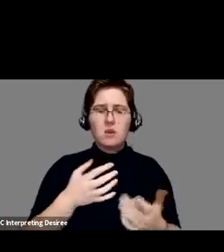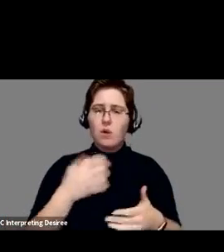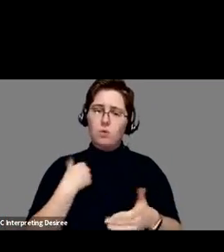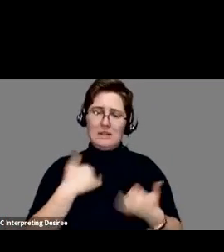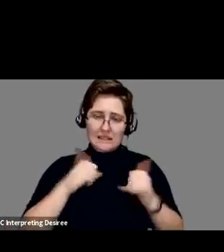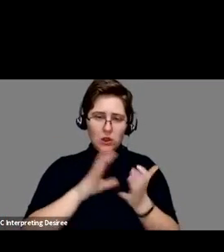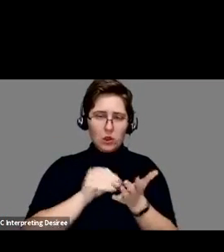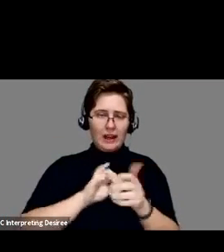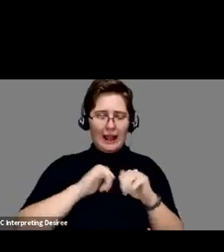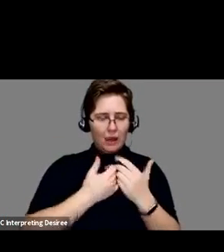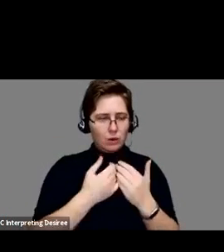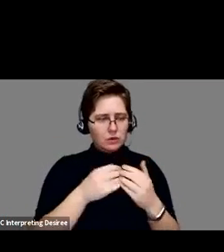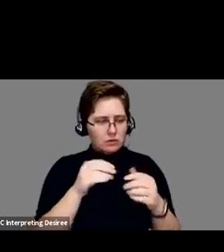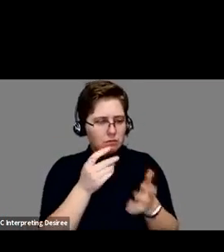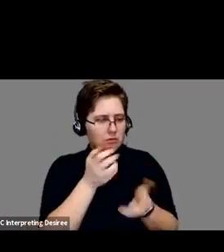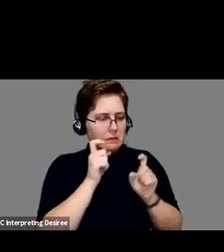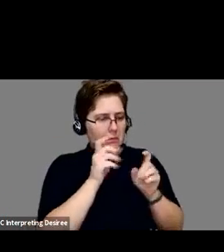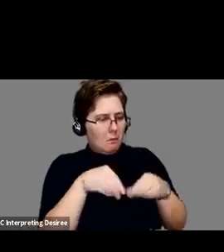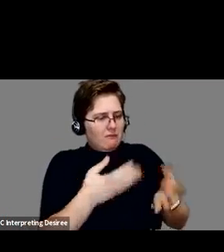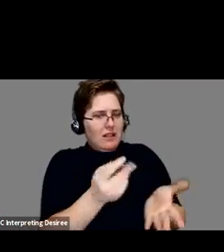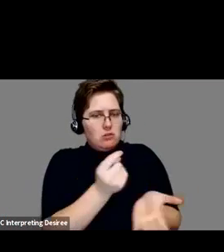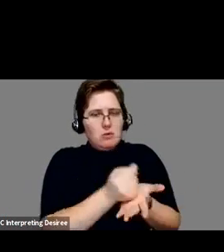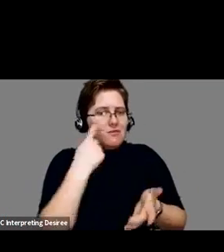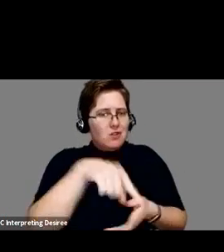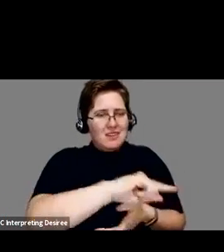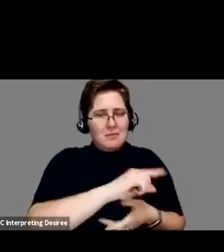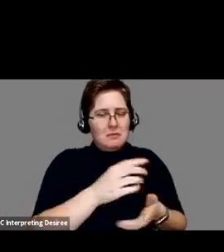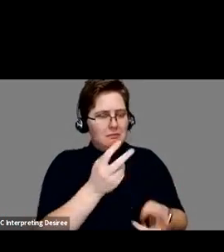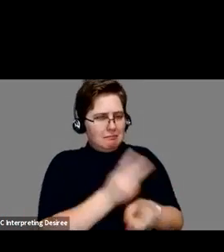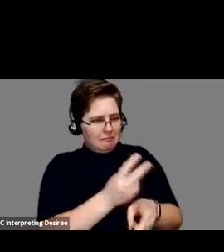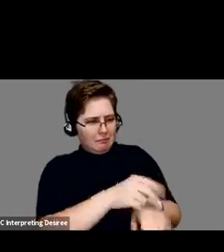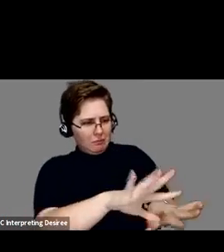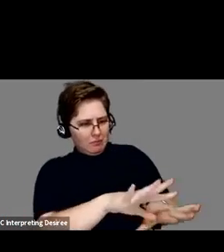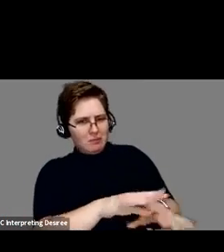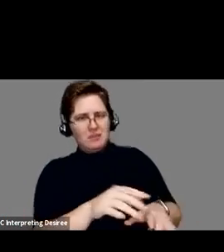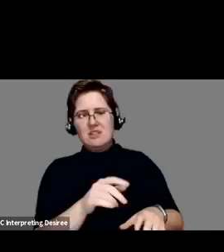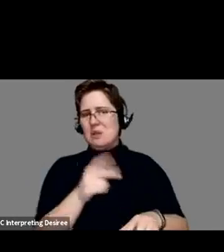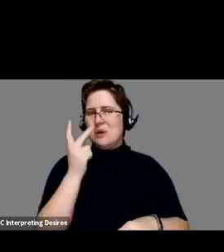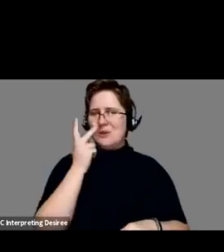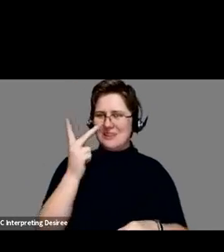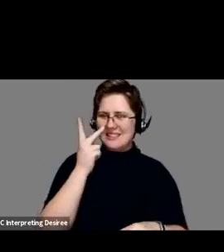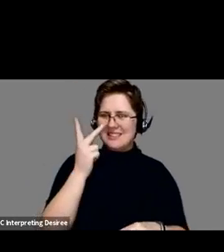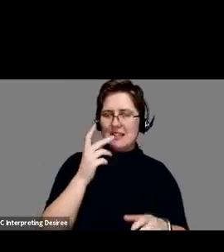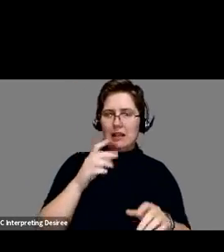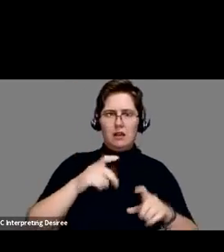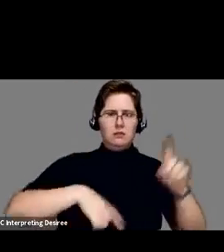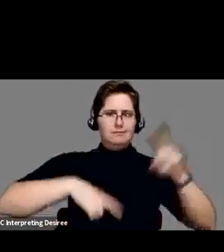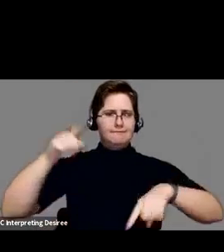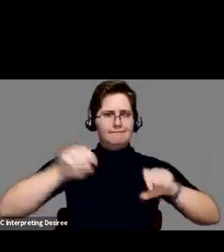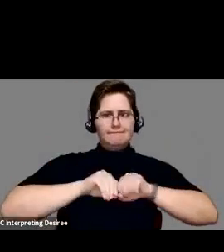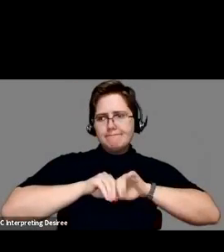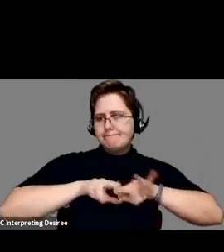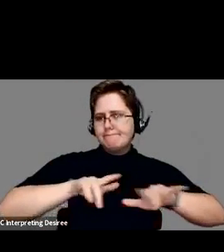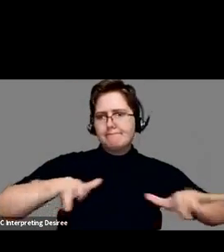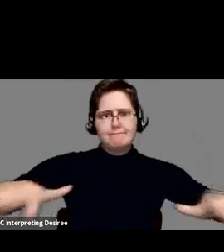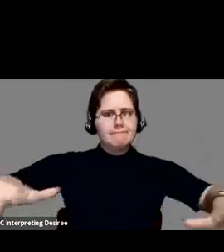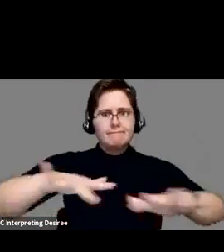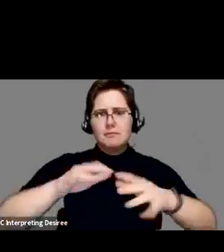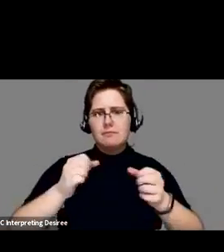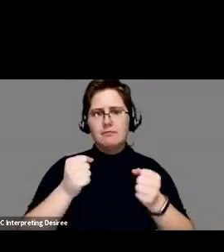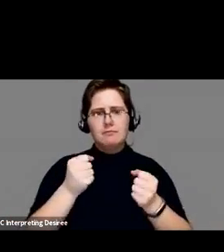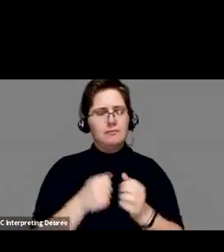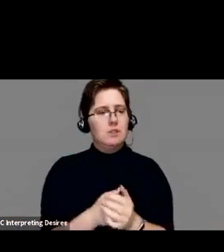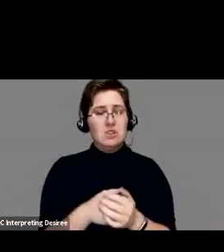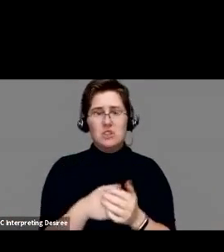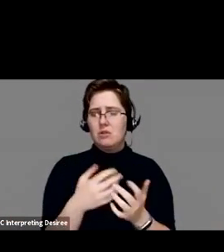So you can see that the impact is widespread. Now, one of the things that we get asked often is what kind of